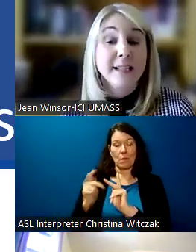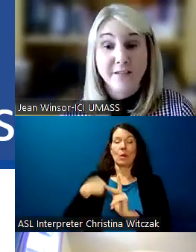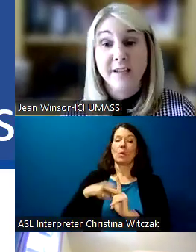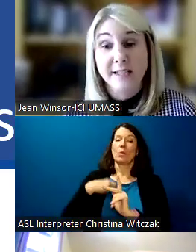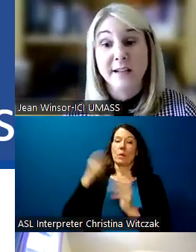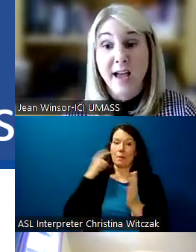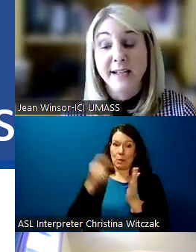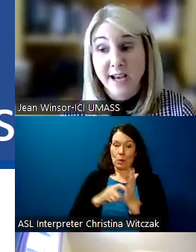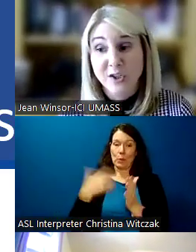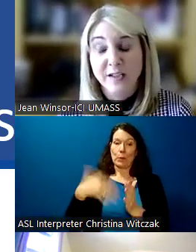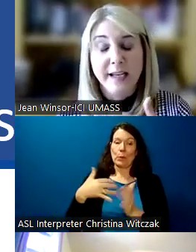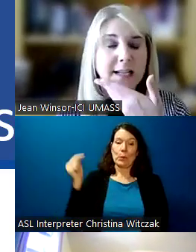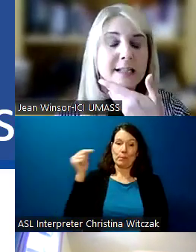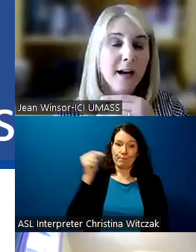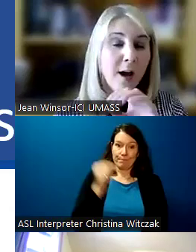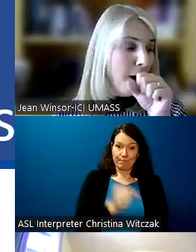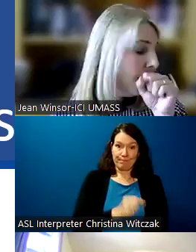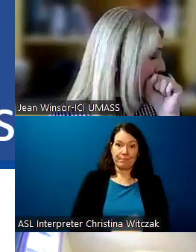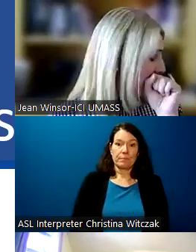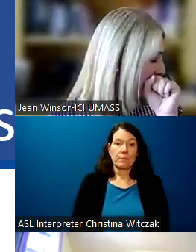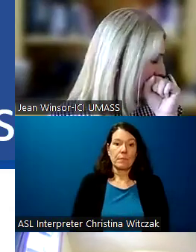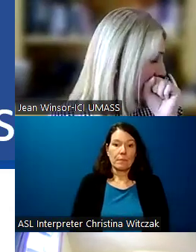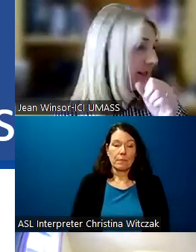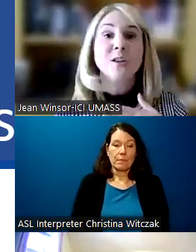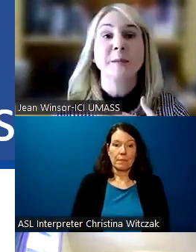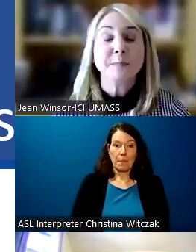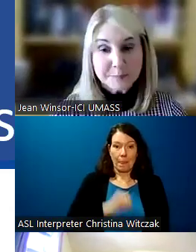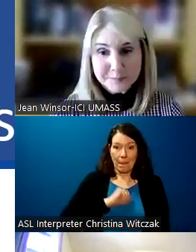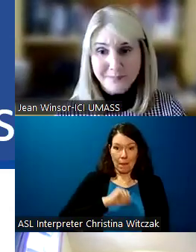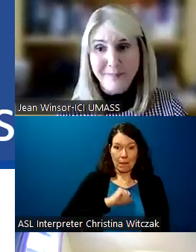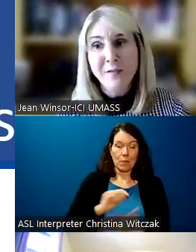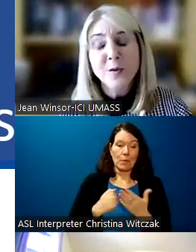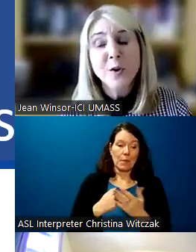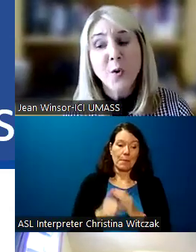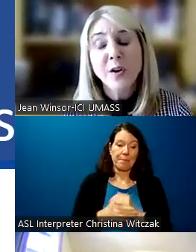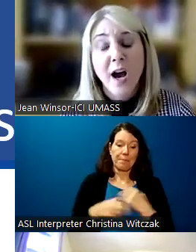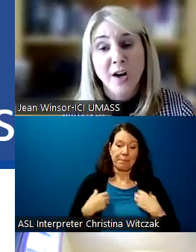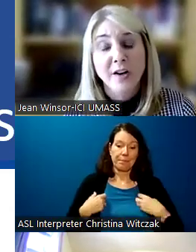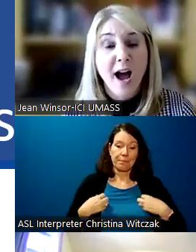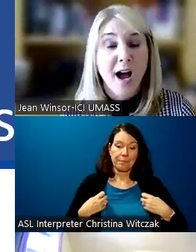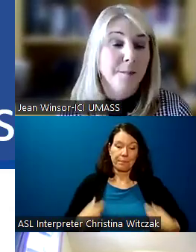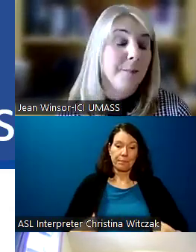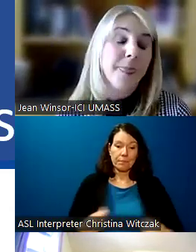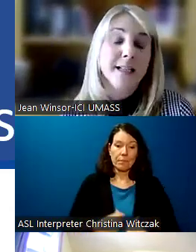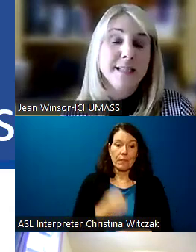a significant decline nationally. And excuse me, if you were to go to our state